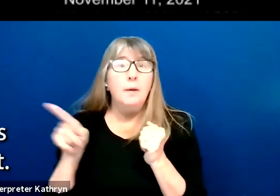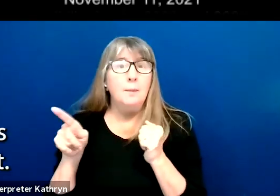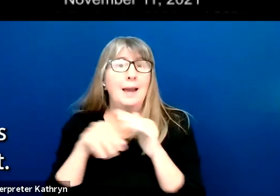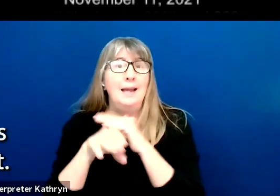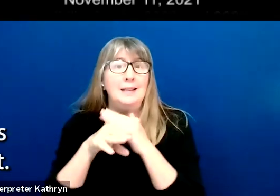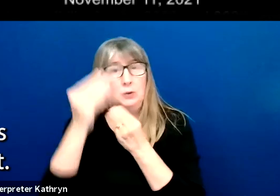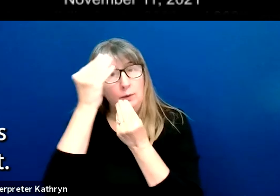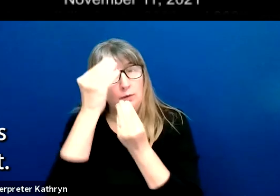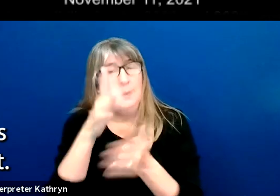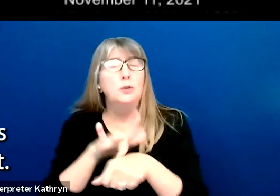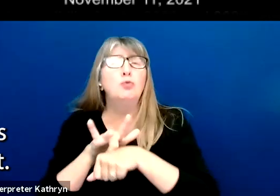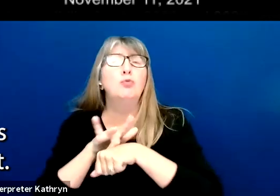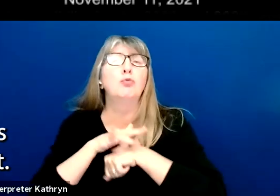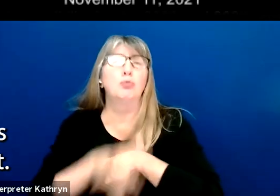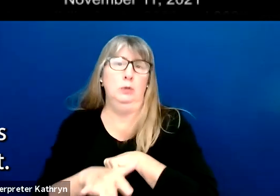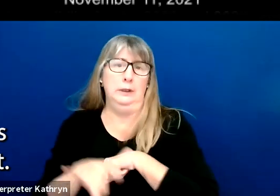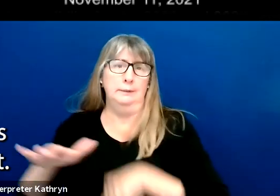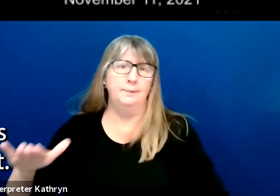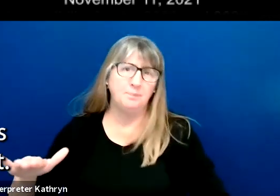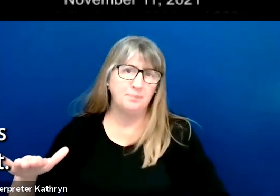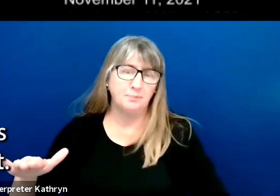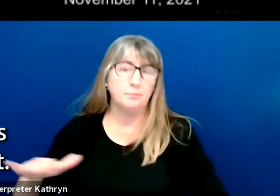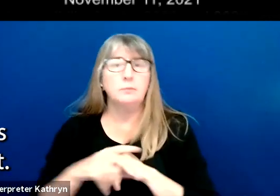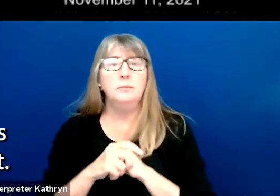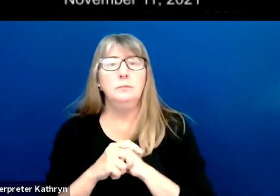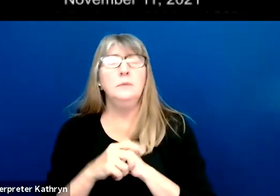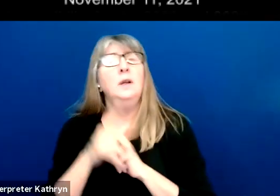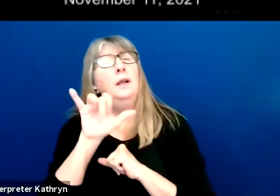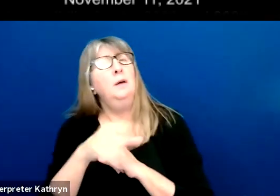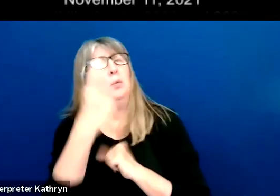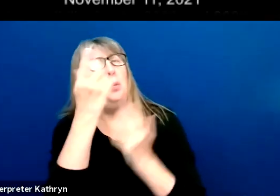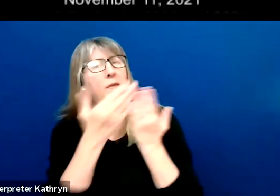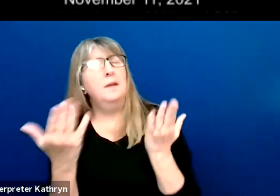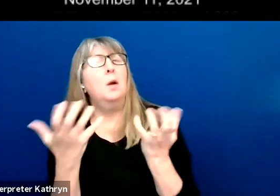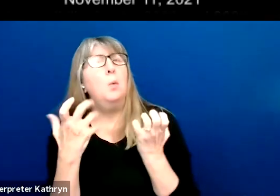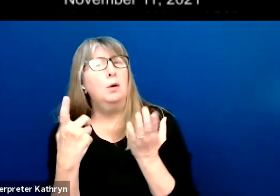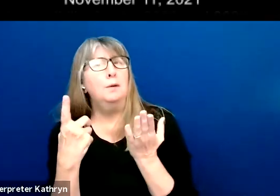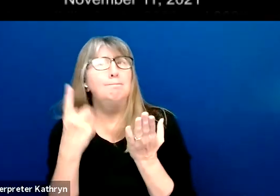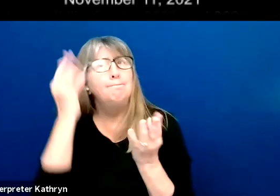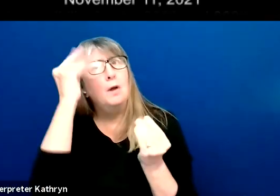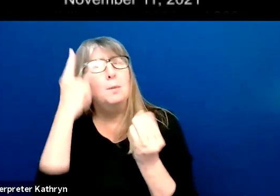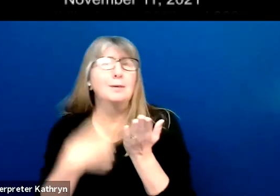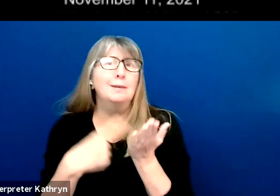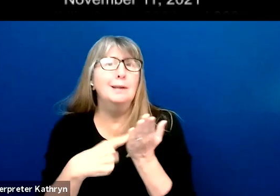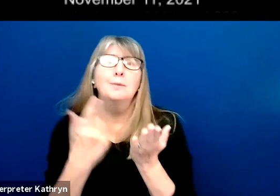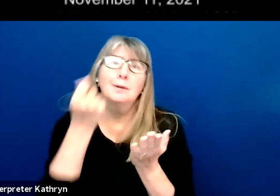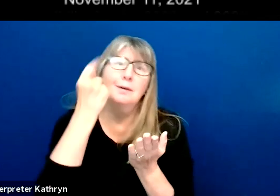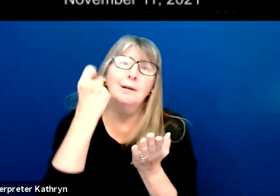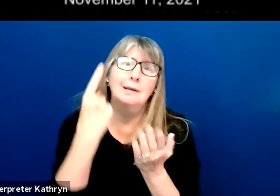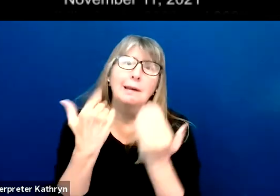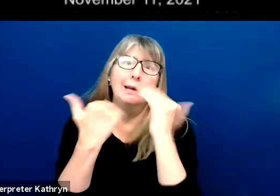early. And this is one of the things that I had thought about talking about. And in 45 minutes you can only cover so